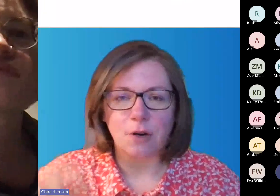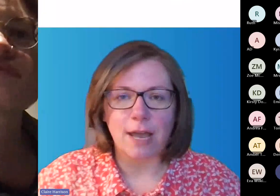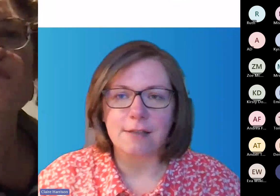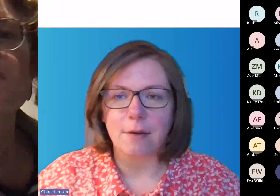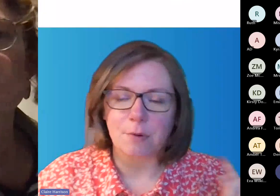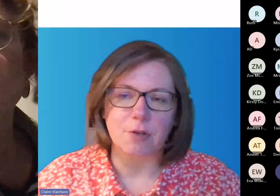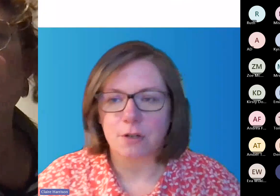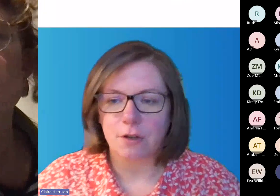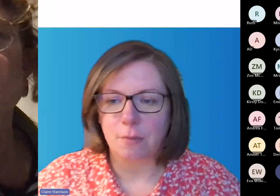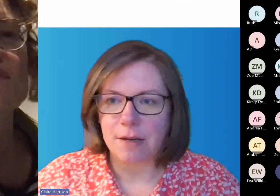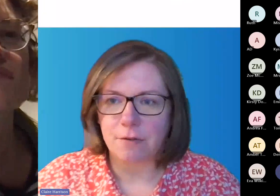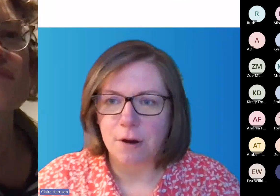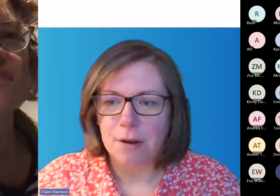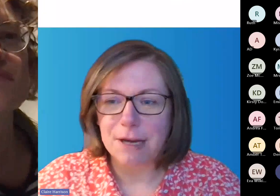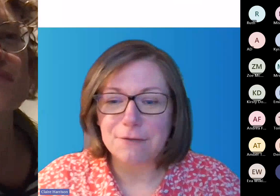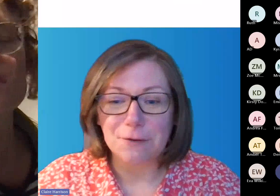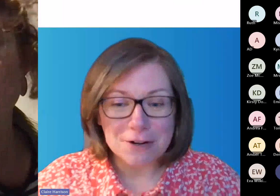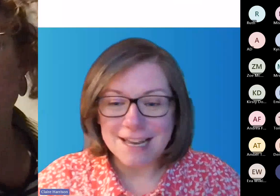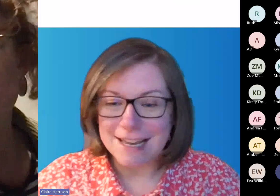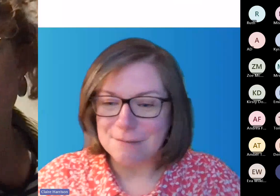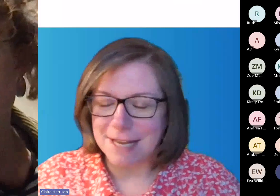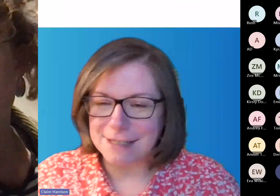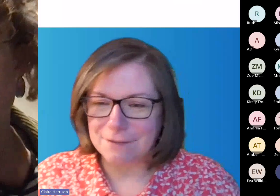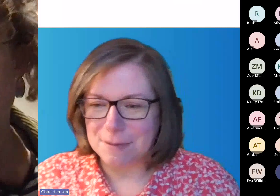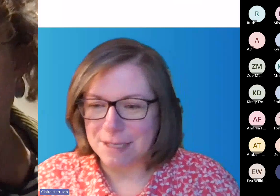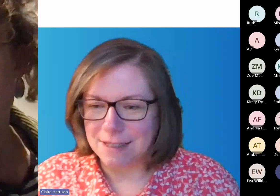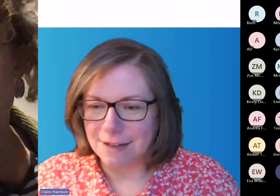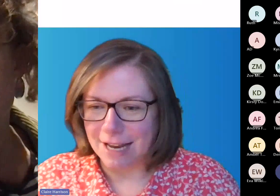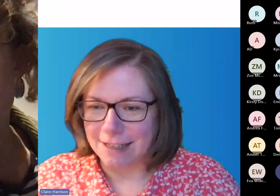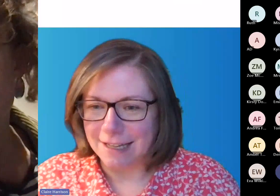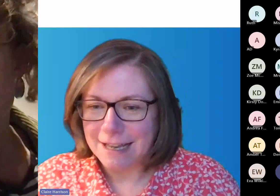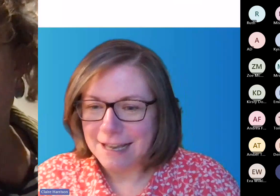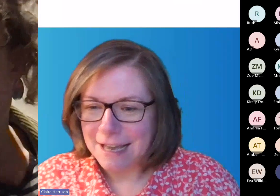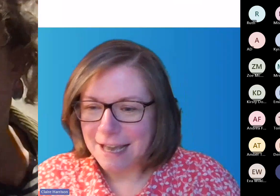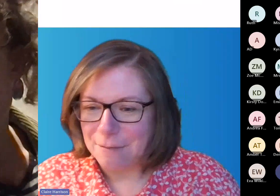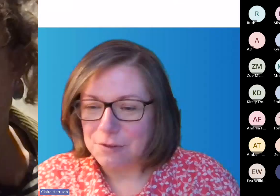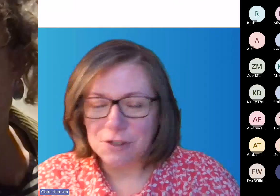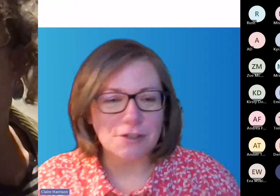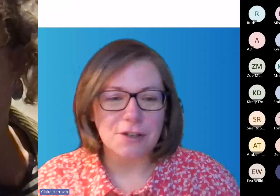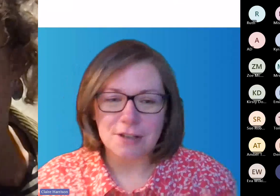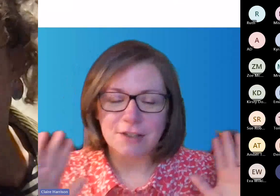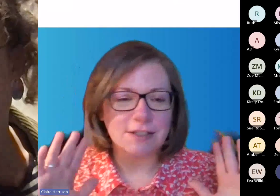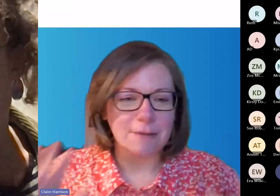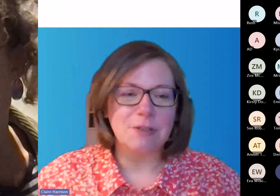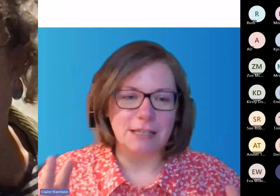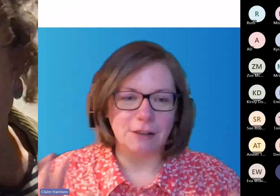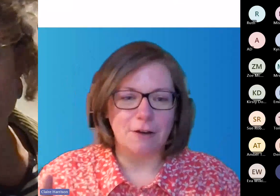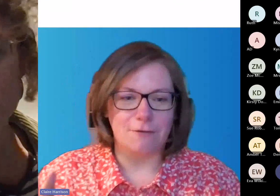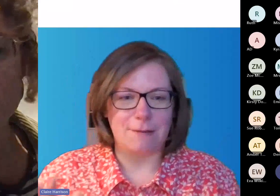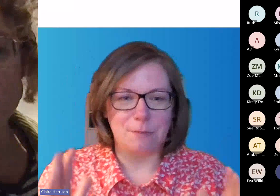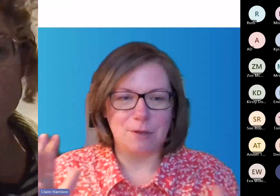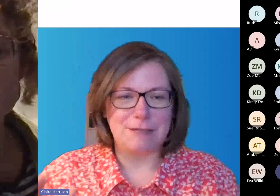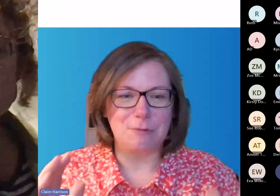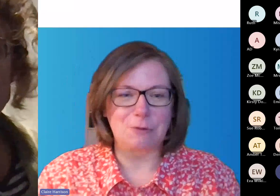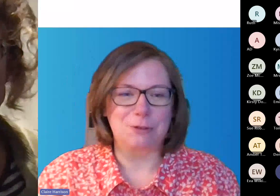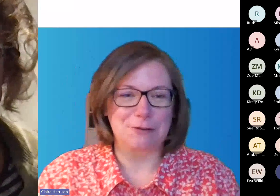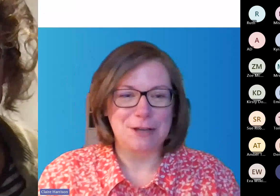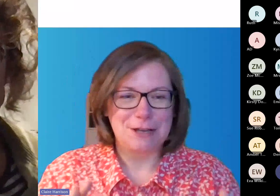or put your hand up or turn your microphone on and ask Phoebe directly. I just absolutely love